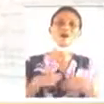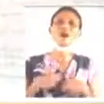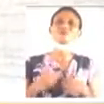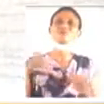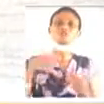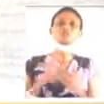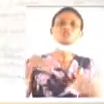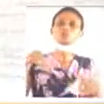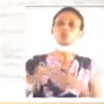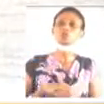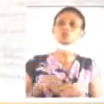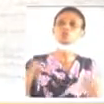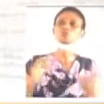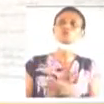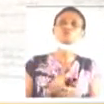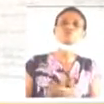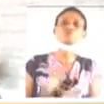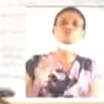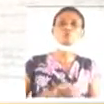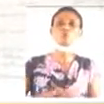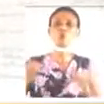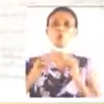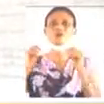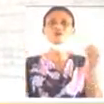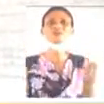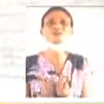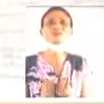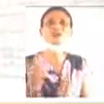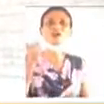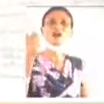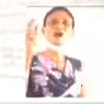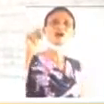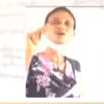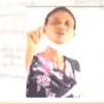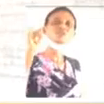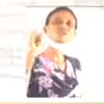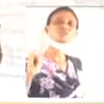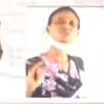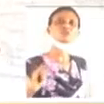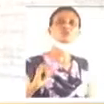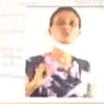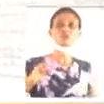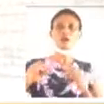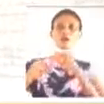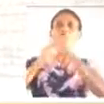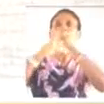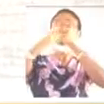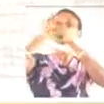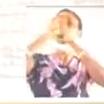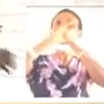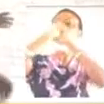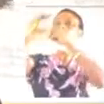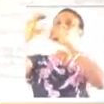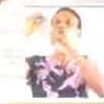spear club, we have science club, we have jet club. Some of these clubs can also